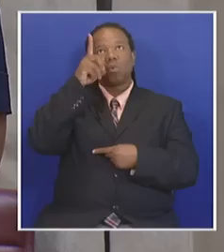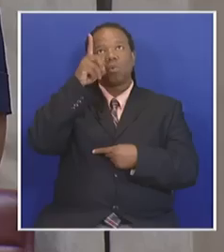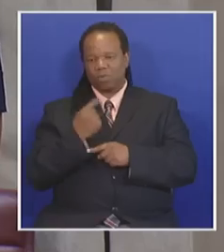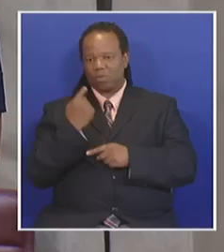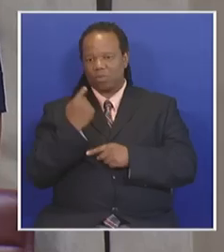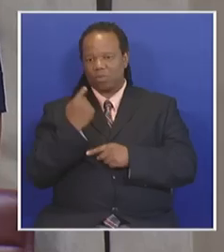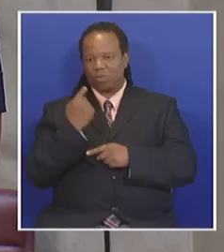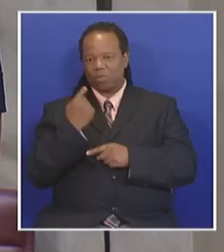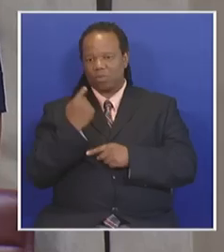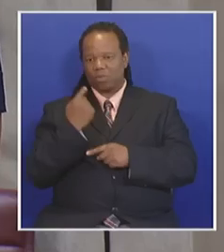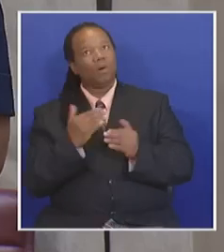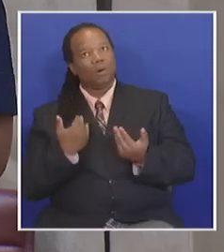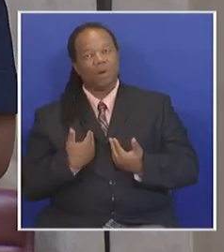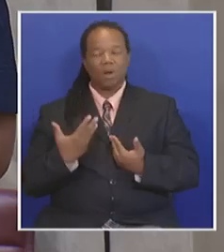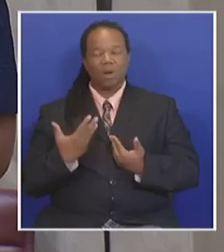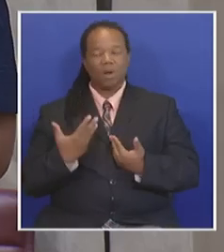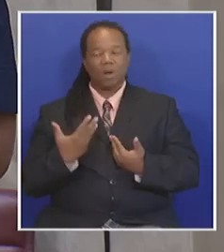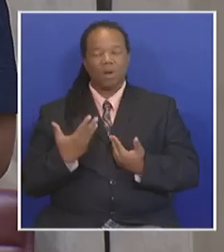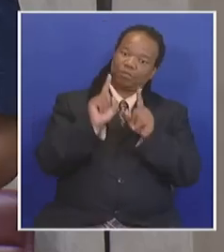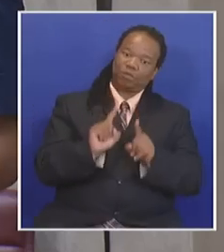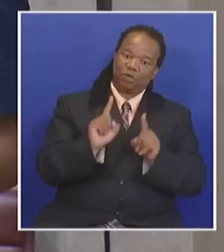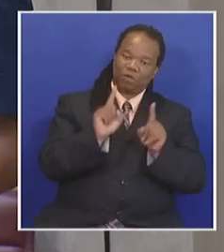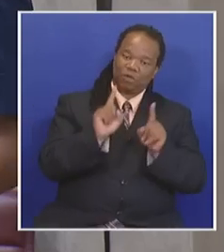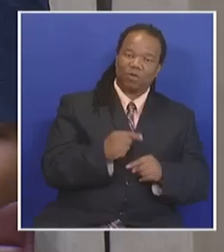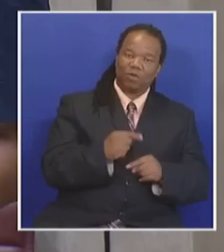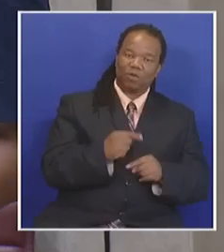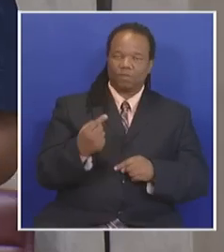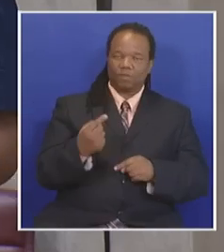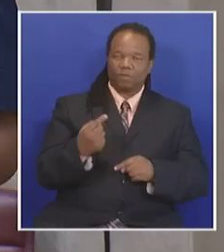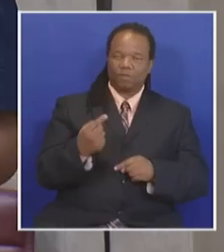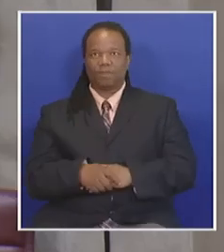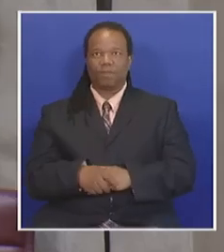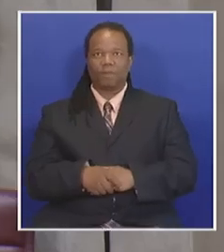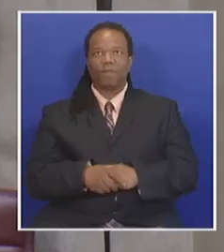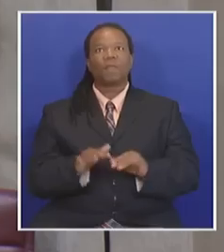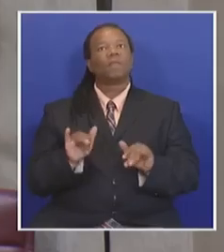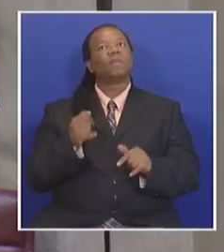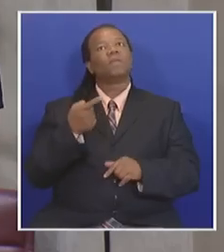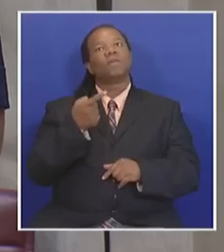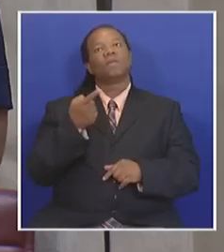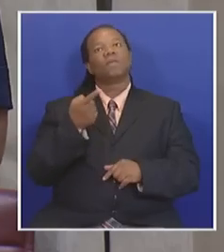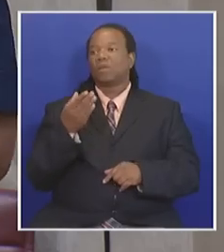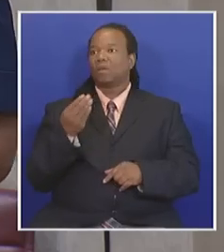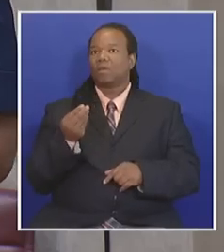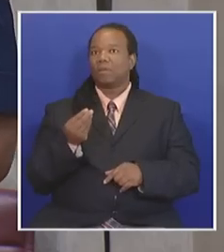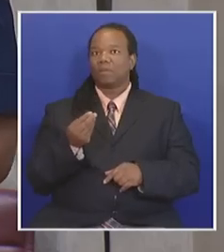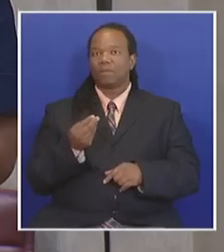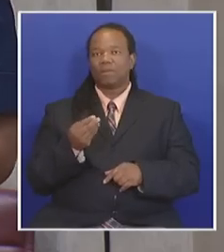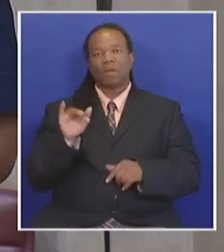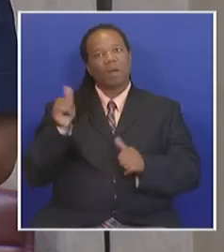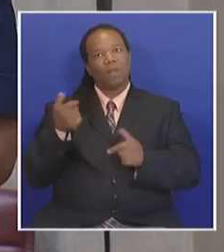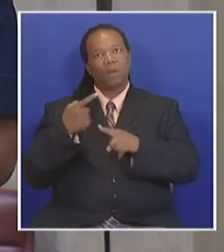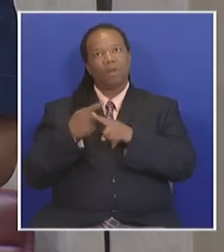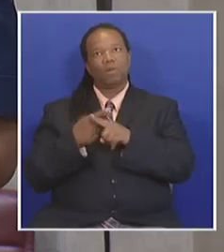or attribute that accords special status to any. Bakhona ababhagisa umkhitha